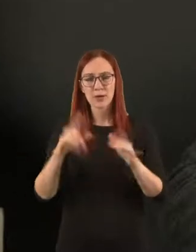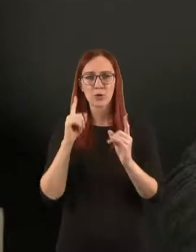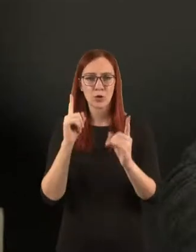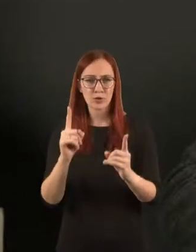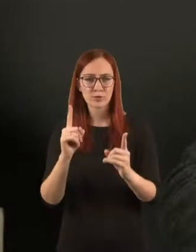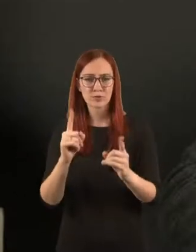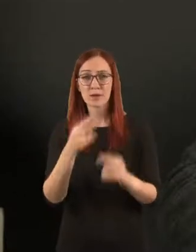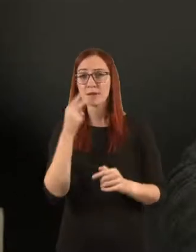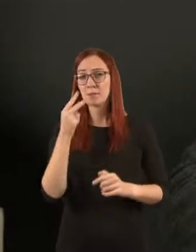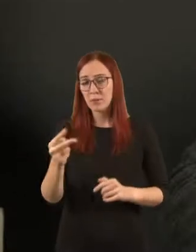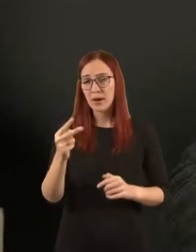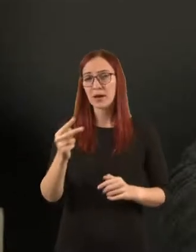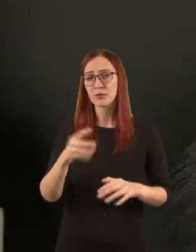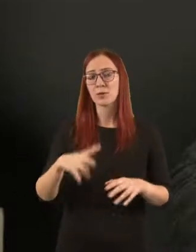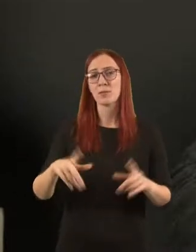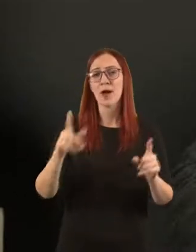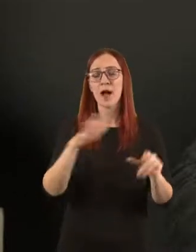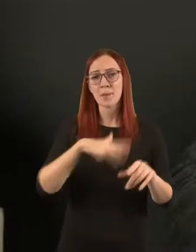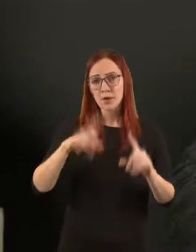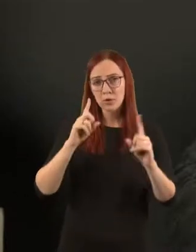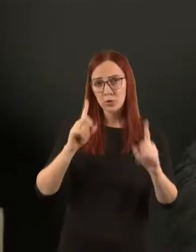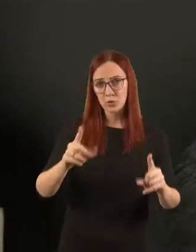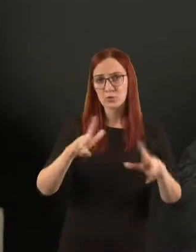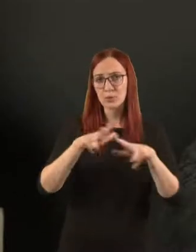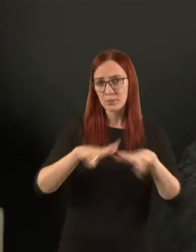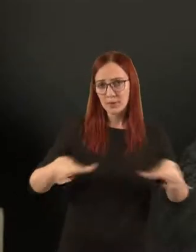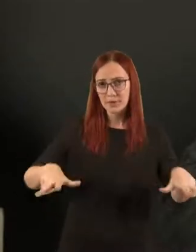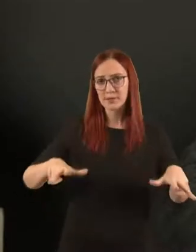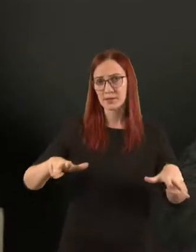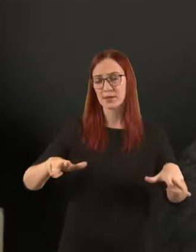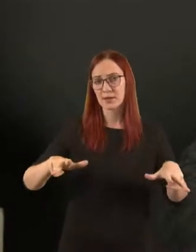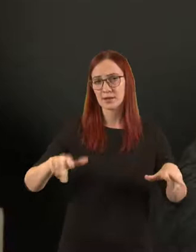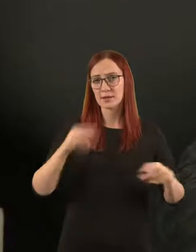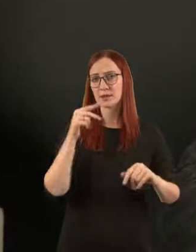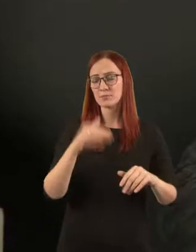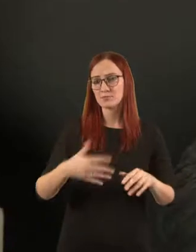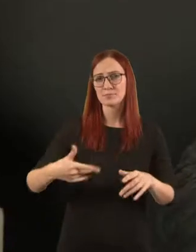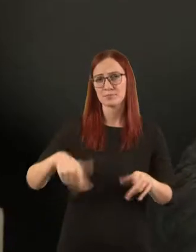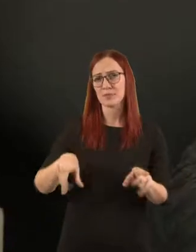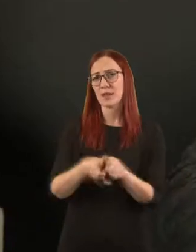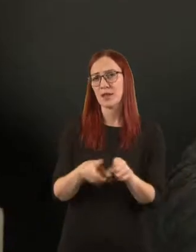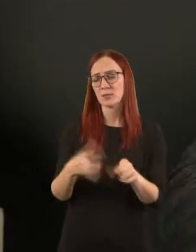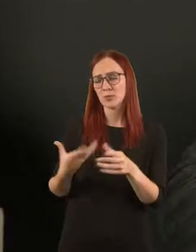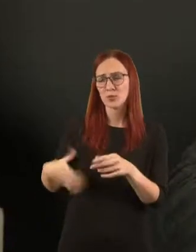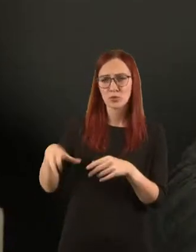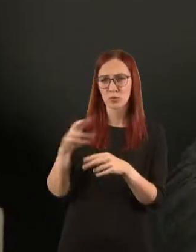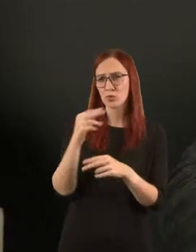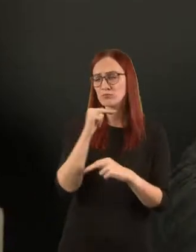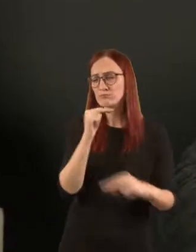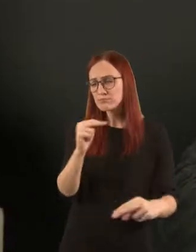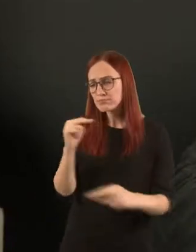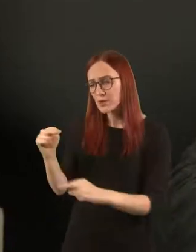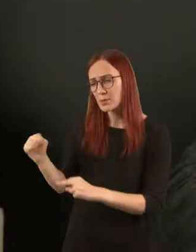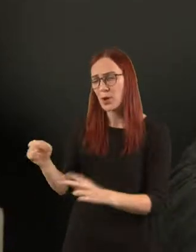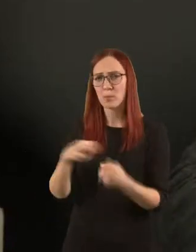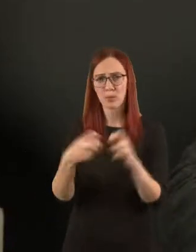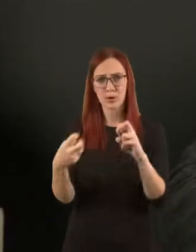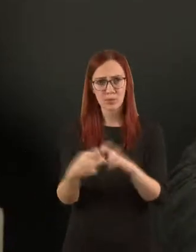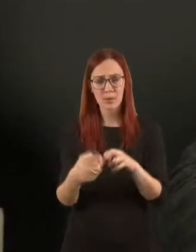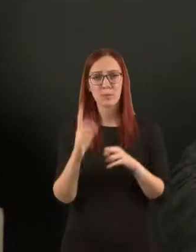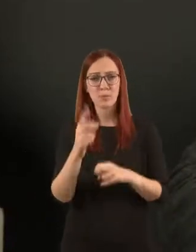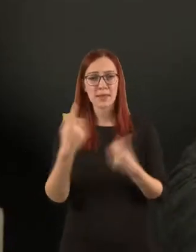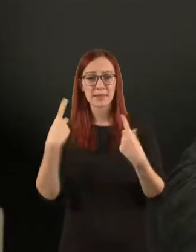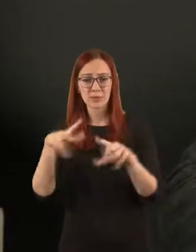change and environment. And we see that the Ministry of